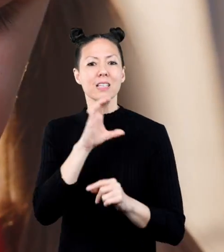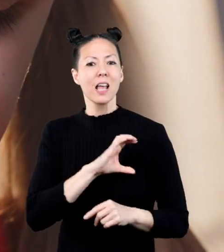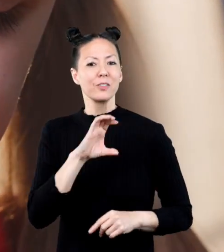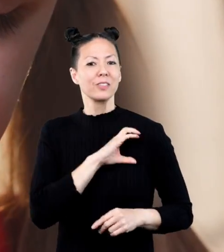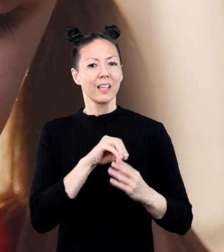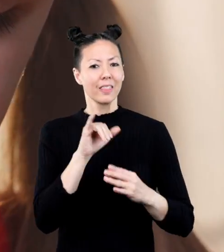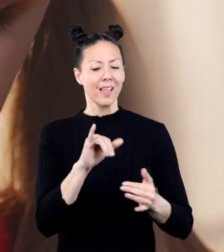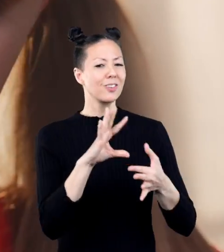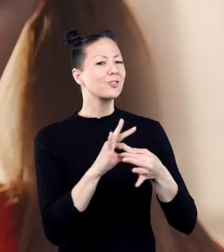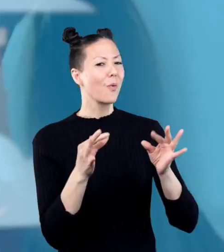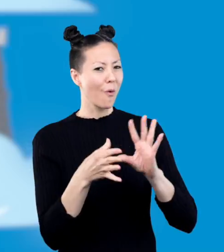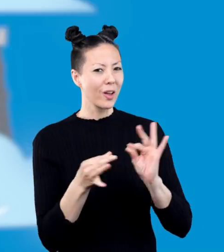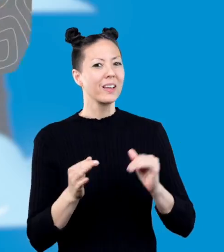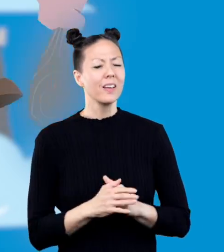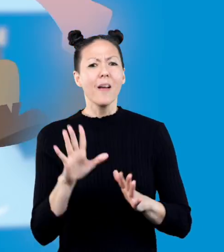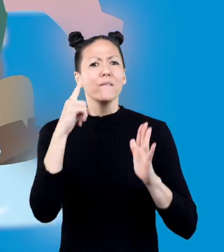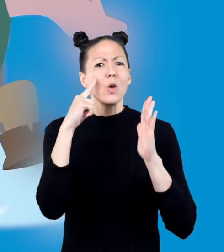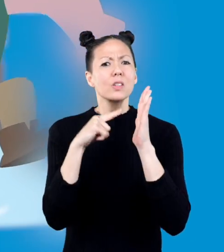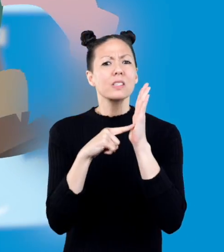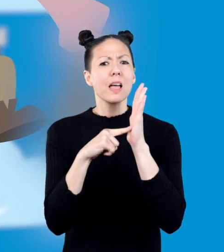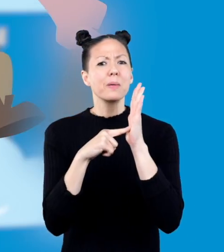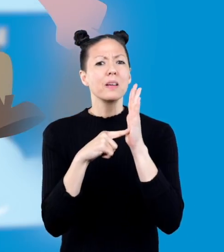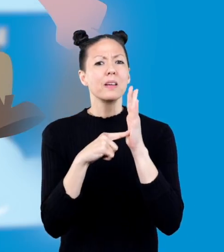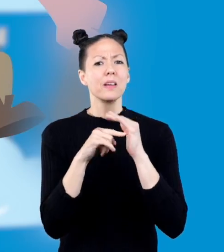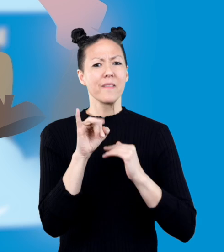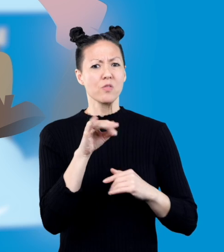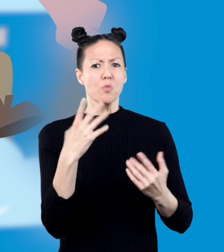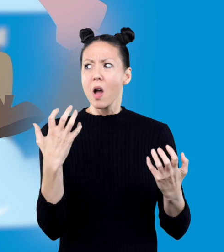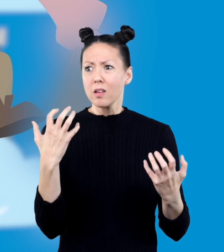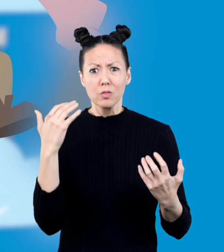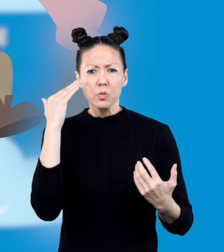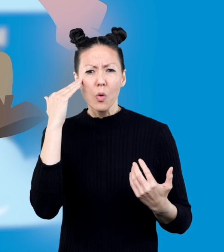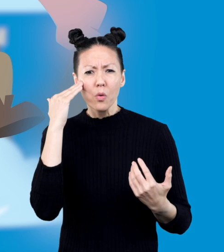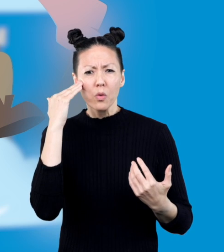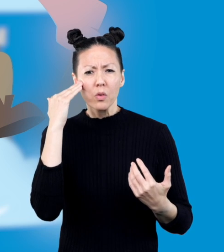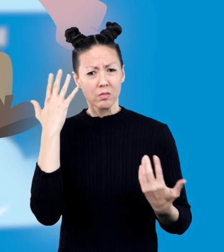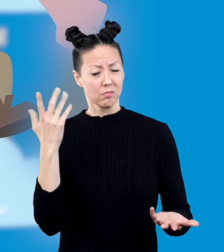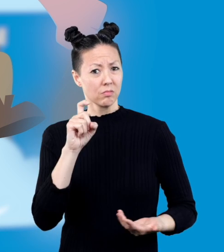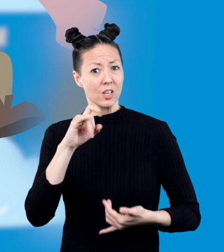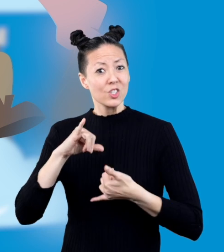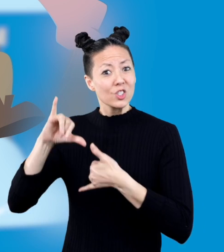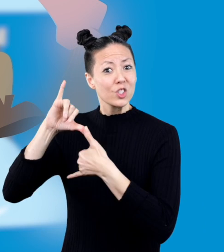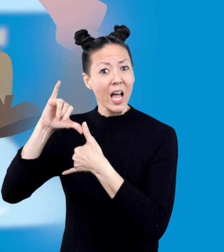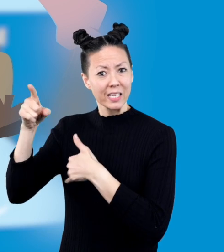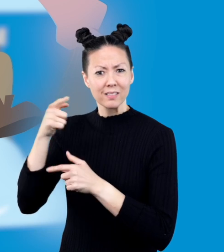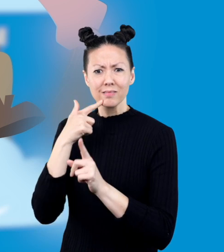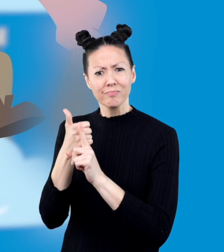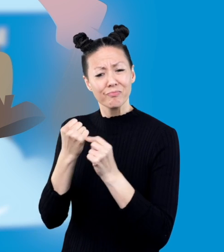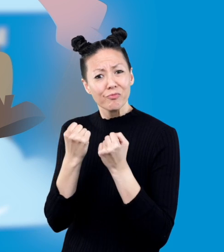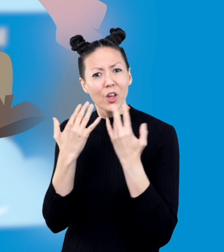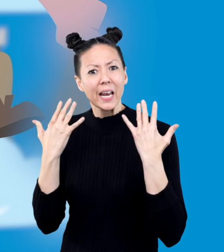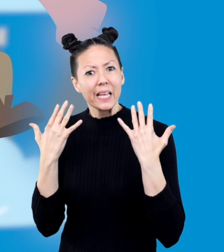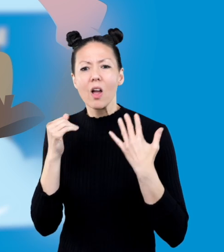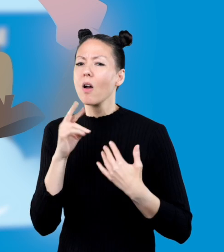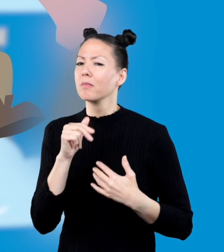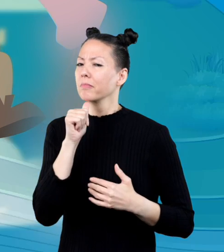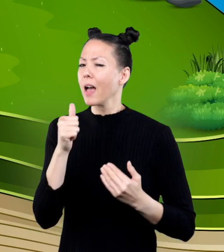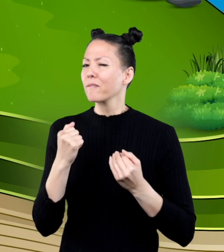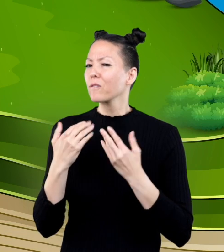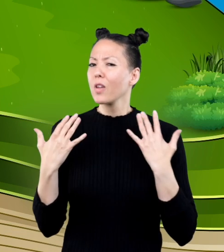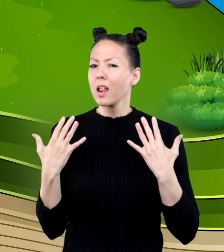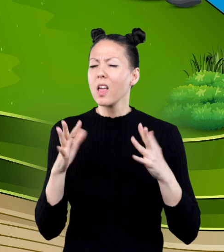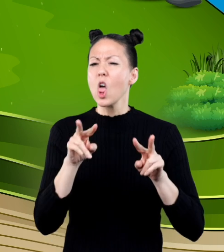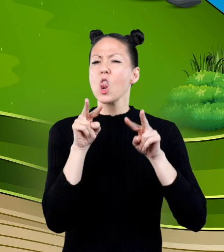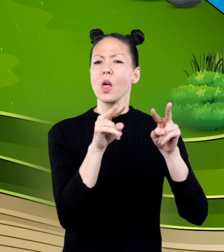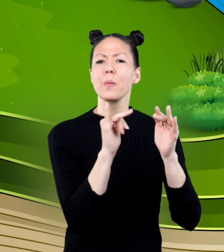story as well. For example, what if you wanted to know if the giant is friendly or not friendly? You